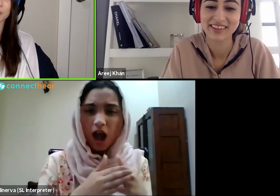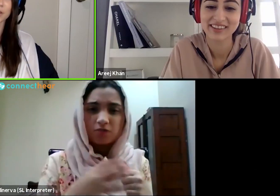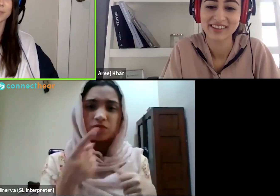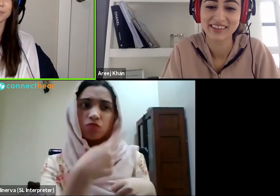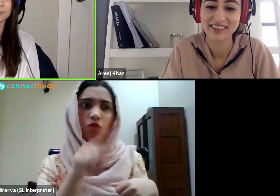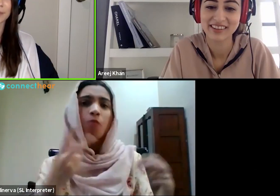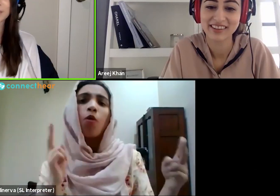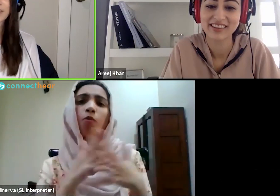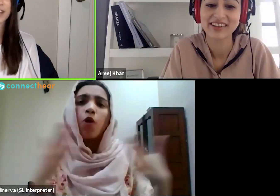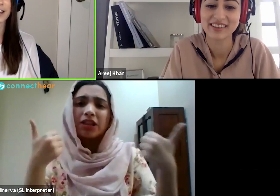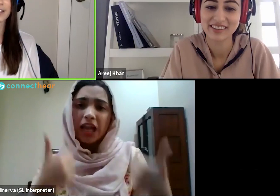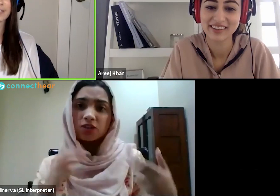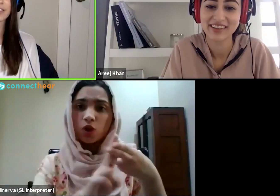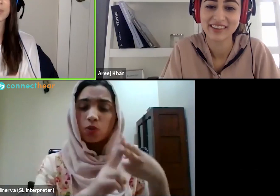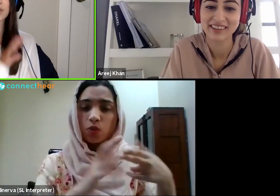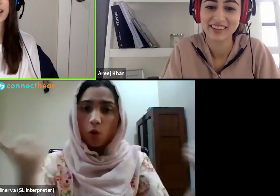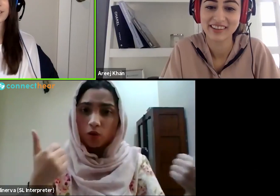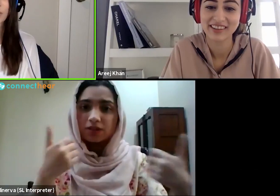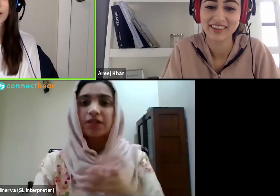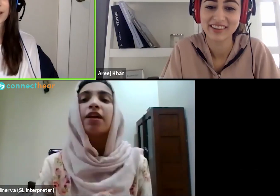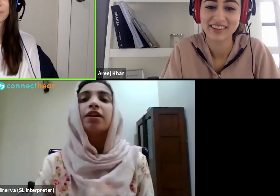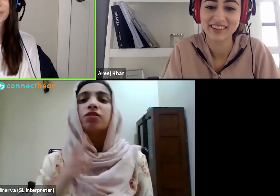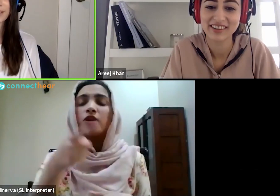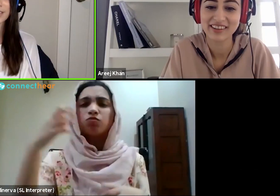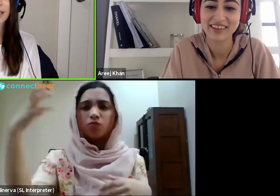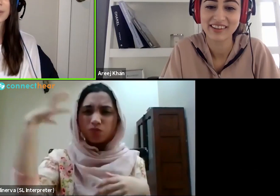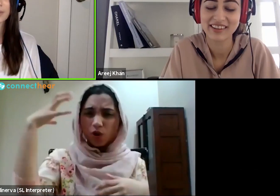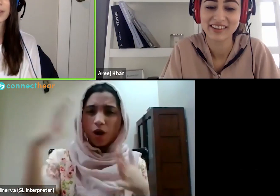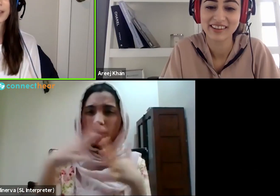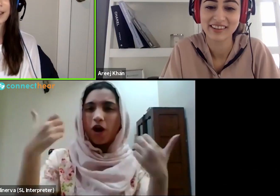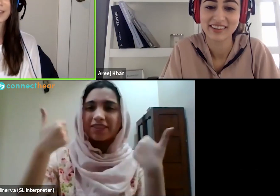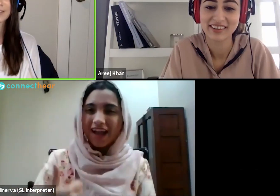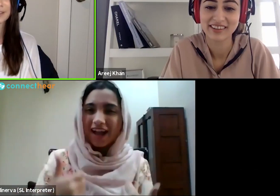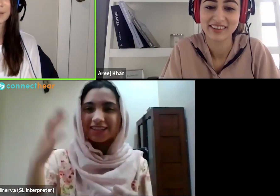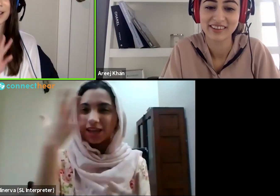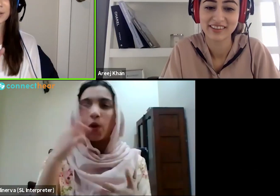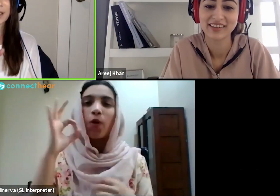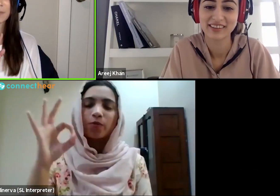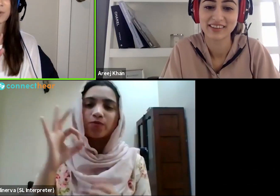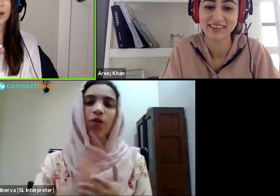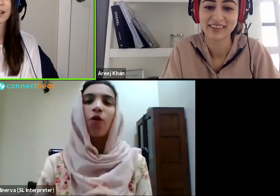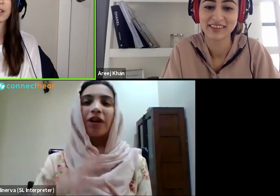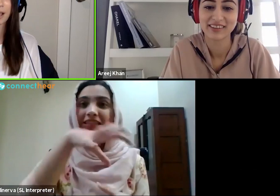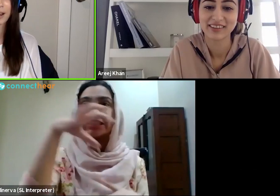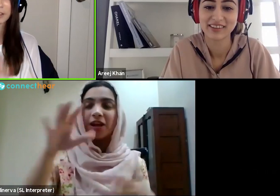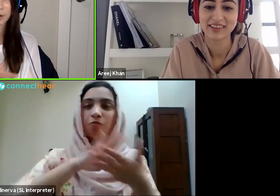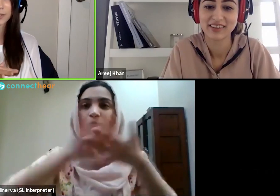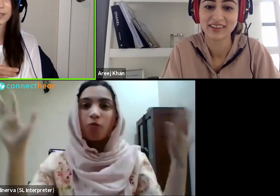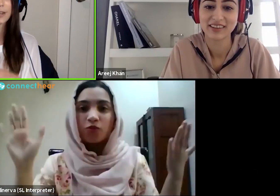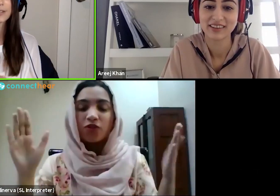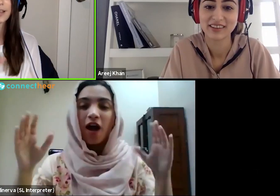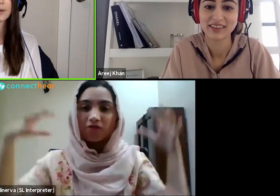Pacific Ocean. It was sunshiny. The sun was shining the whole time. So that was really nice, as it would have been raining a lot